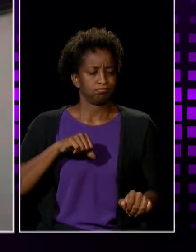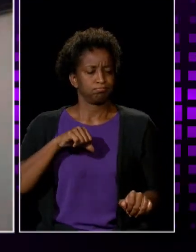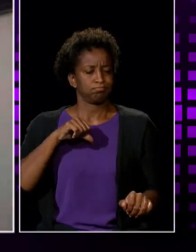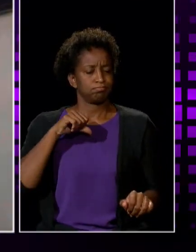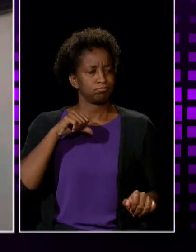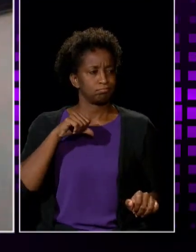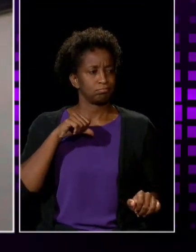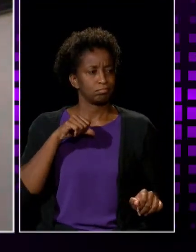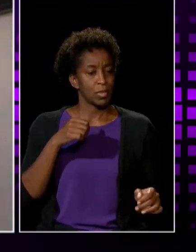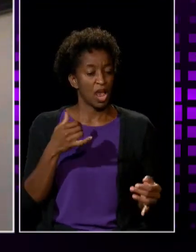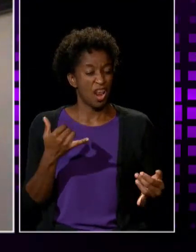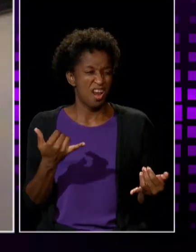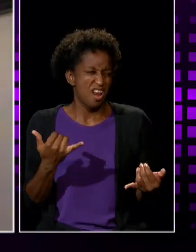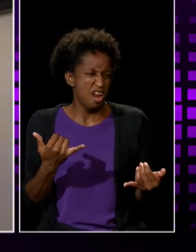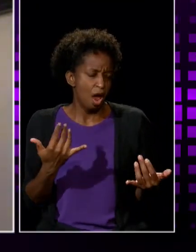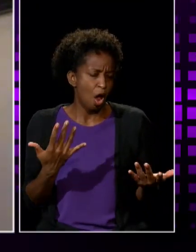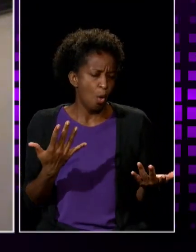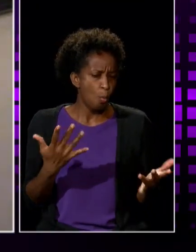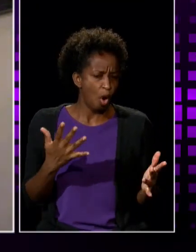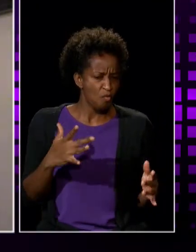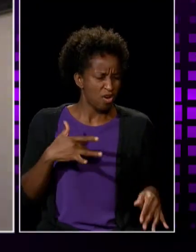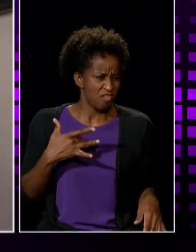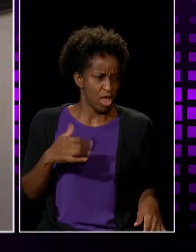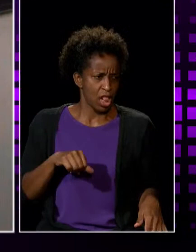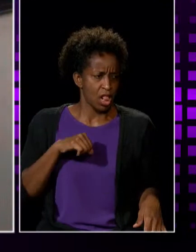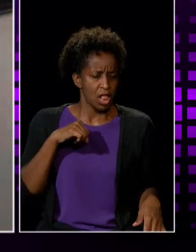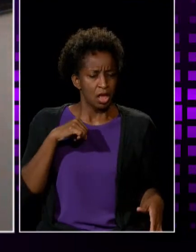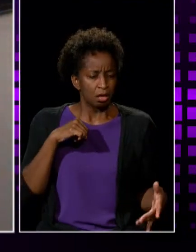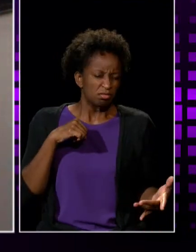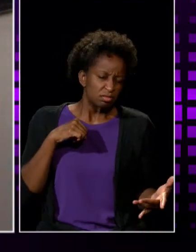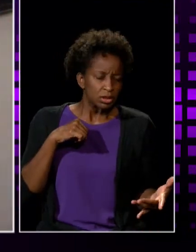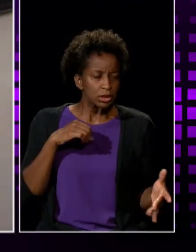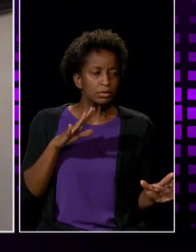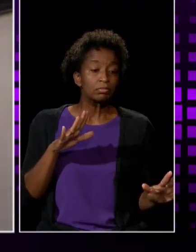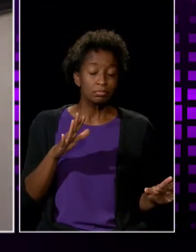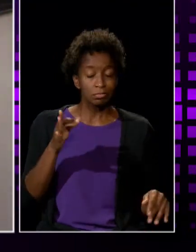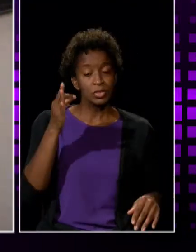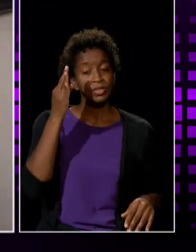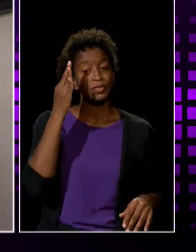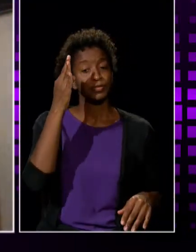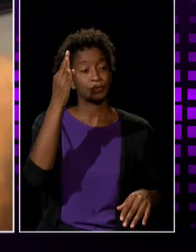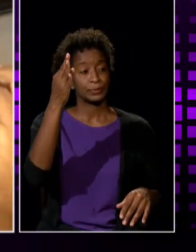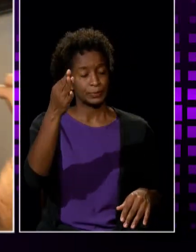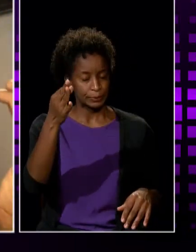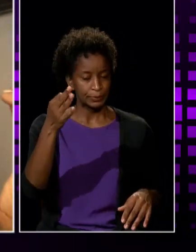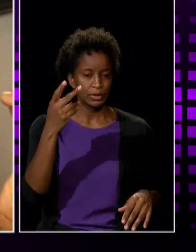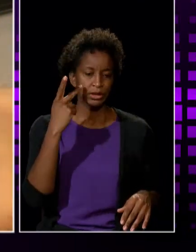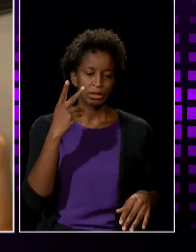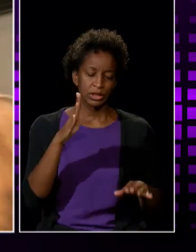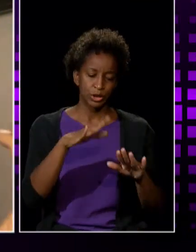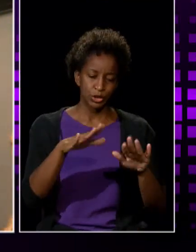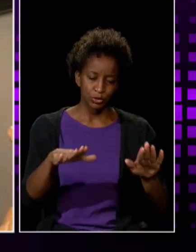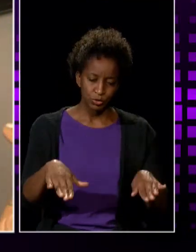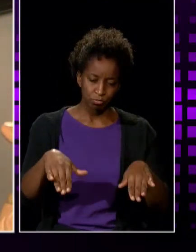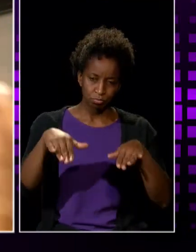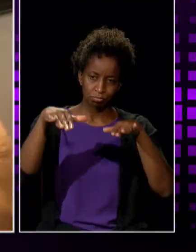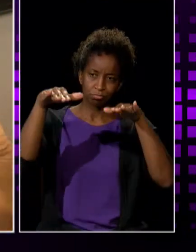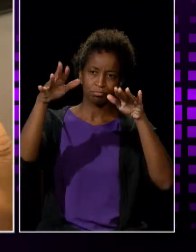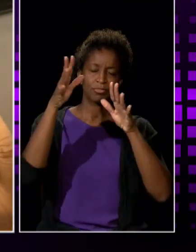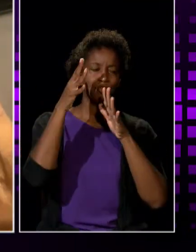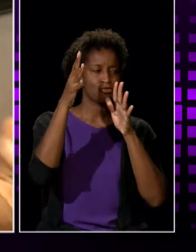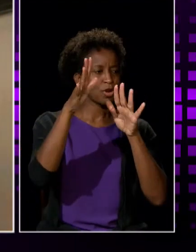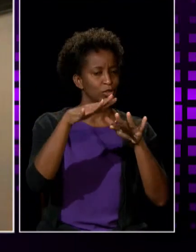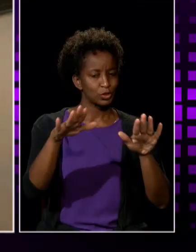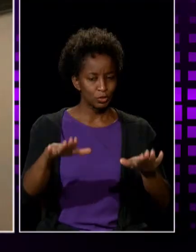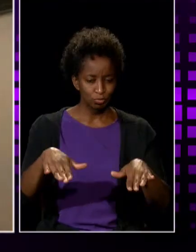now, for sure in years to come, maybe look at our children and our grandchildren, we are going to be able to see the difference, especially some of us